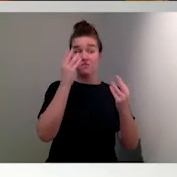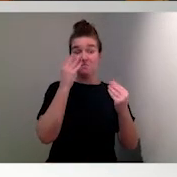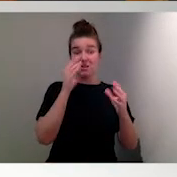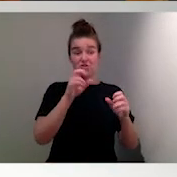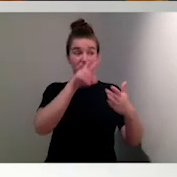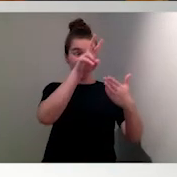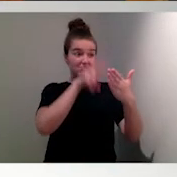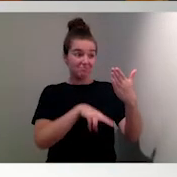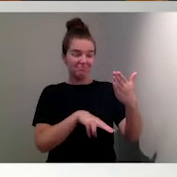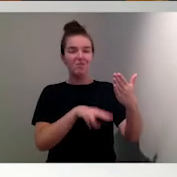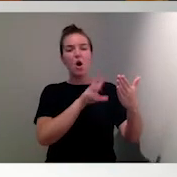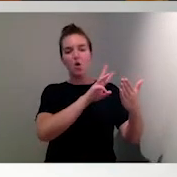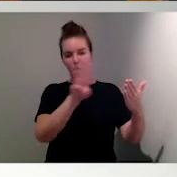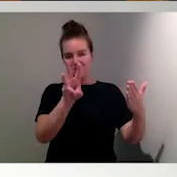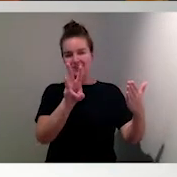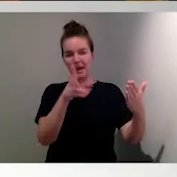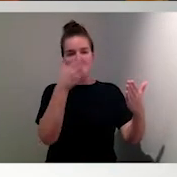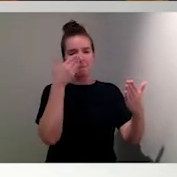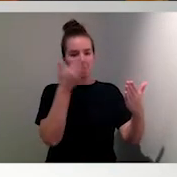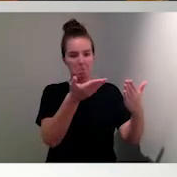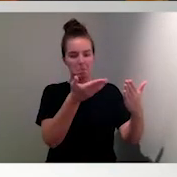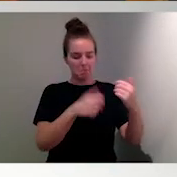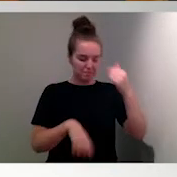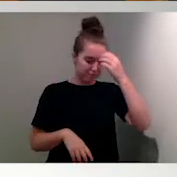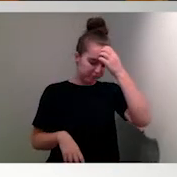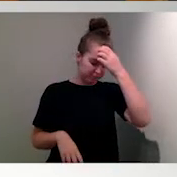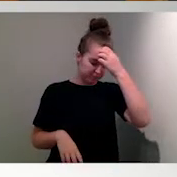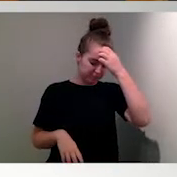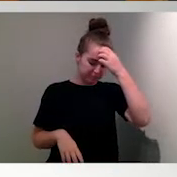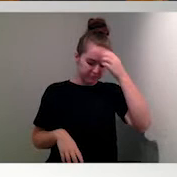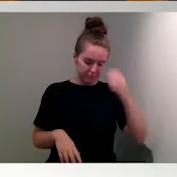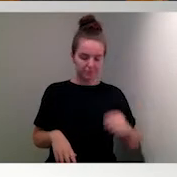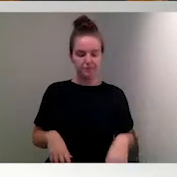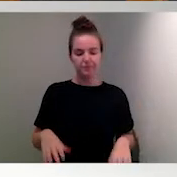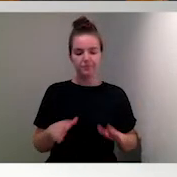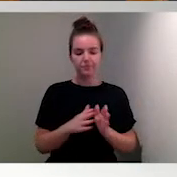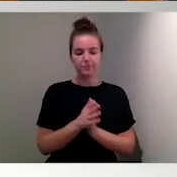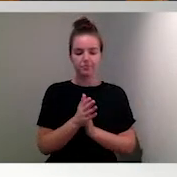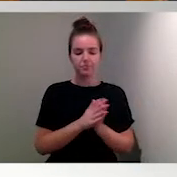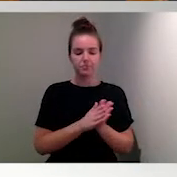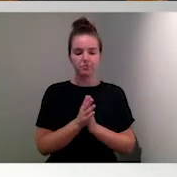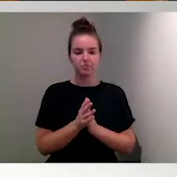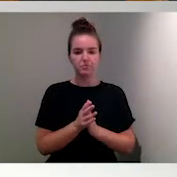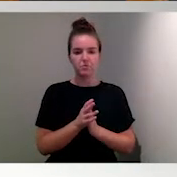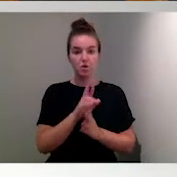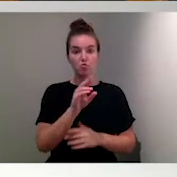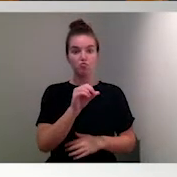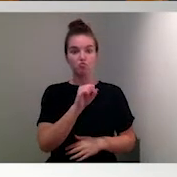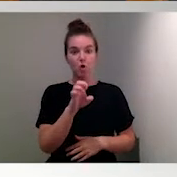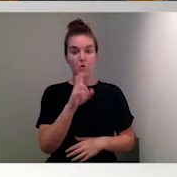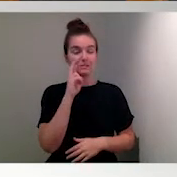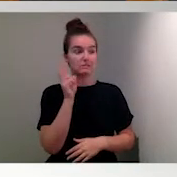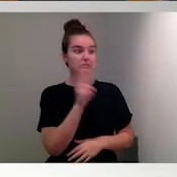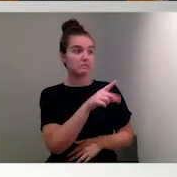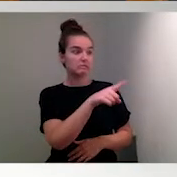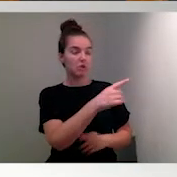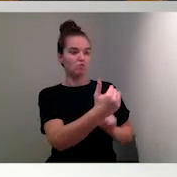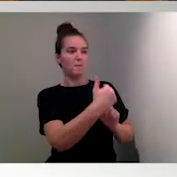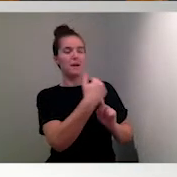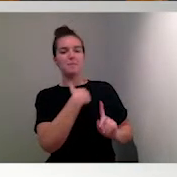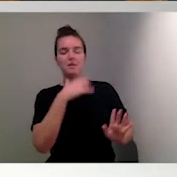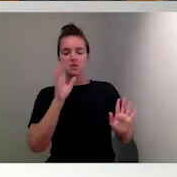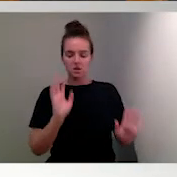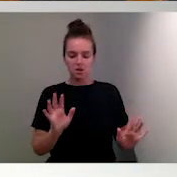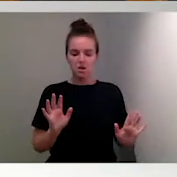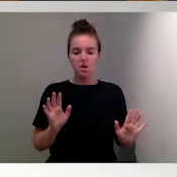want to really quickly, since Rose, looking over here at her, reminded me, one of the things that we do, we also rent medical